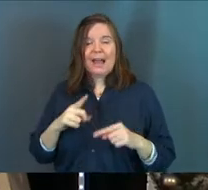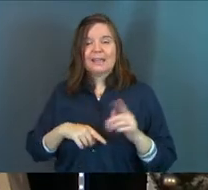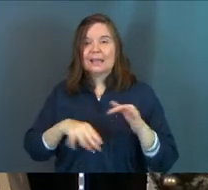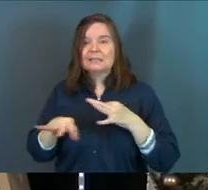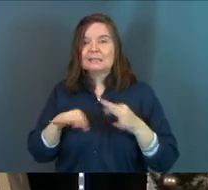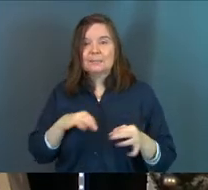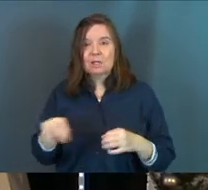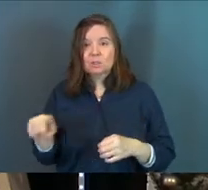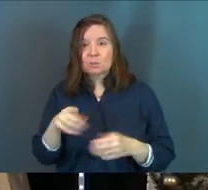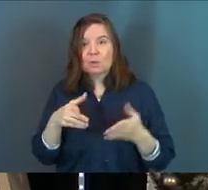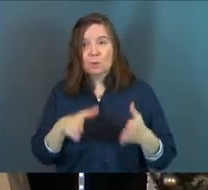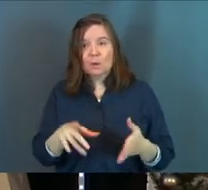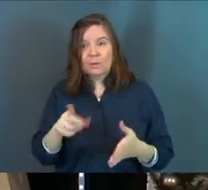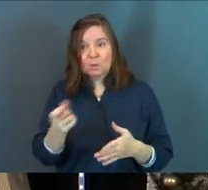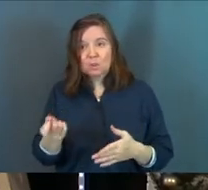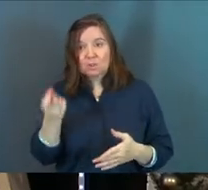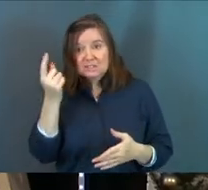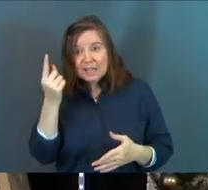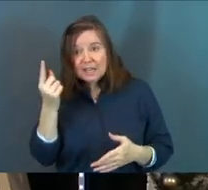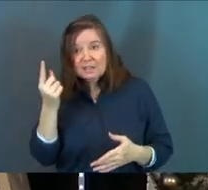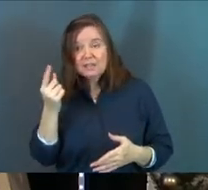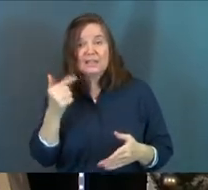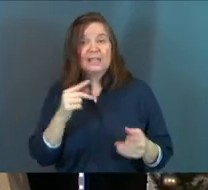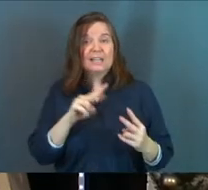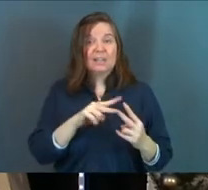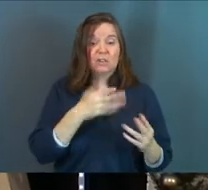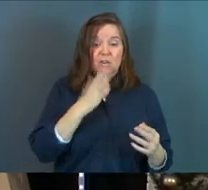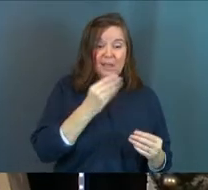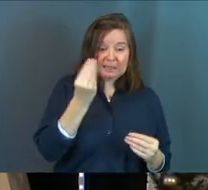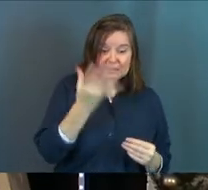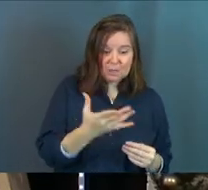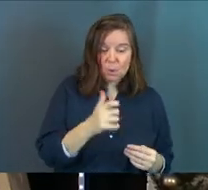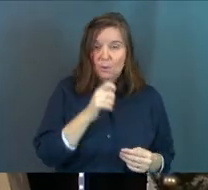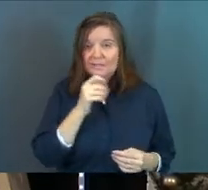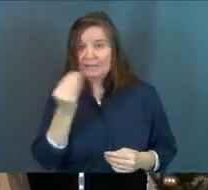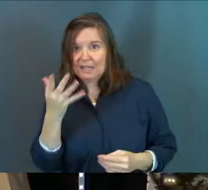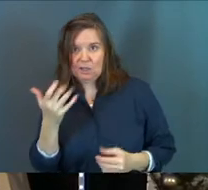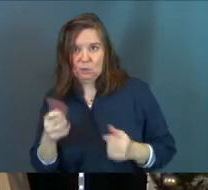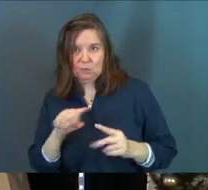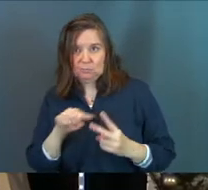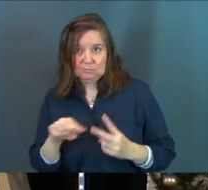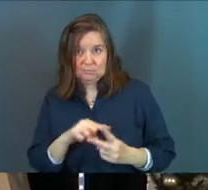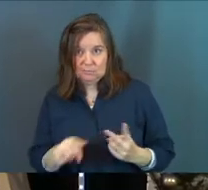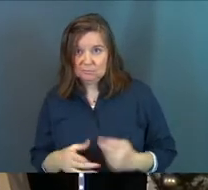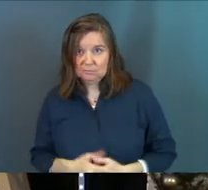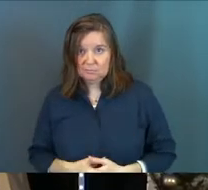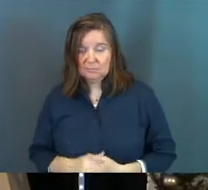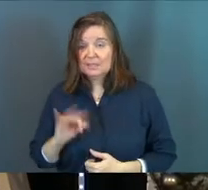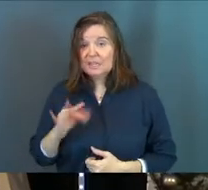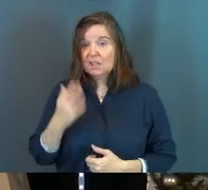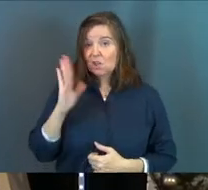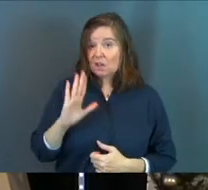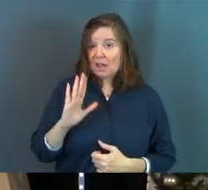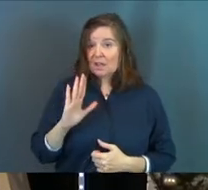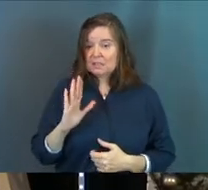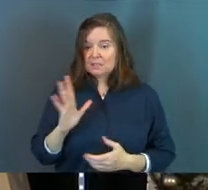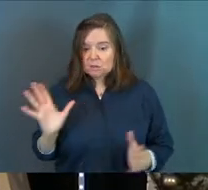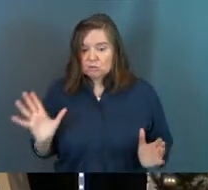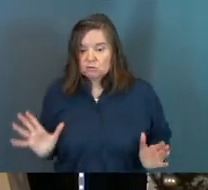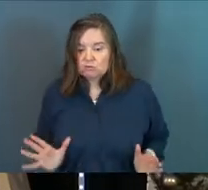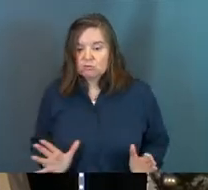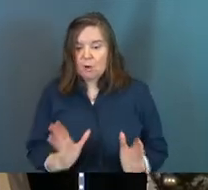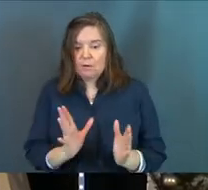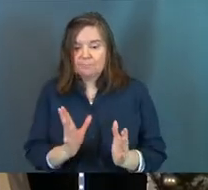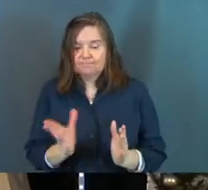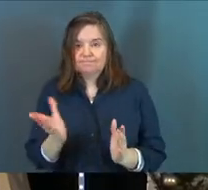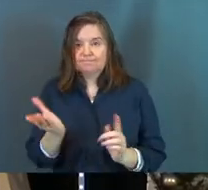can't explain to you in a way that you'll understand. Either God's telling you or he's not. Either God's driving it home